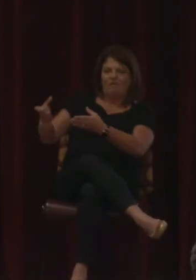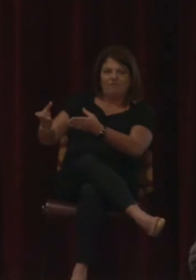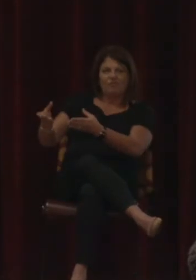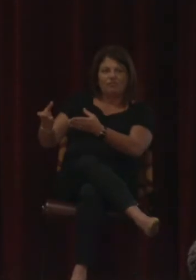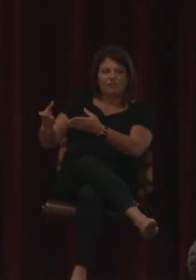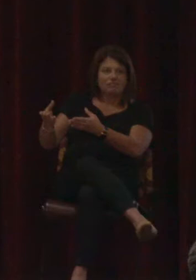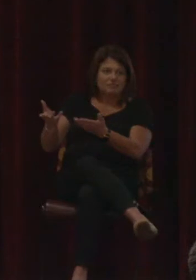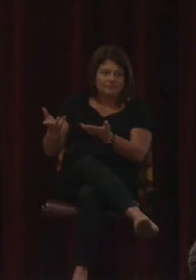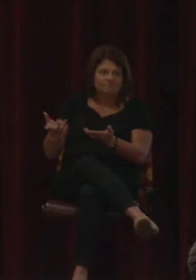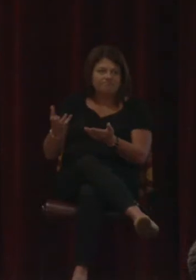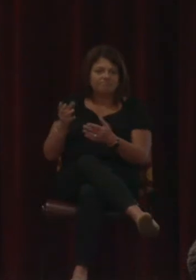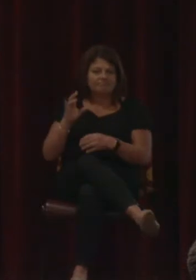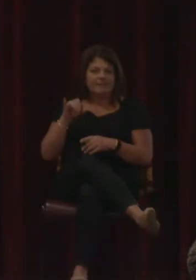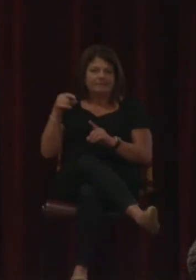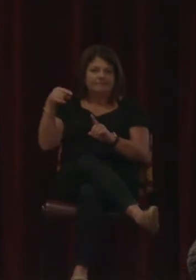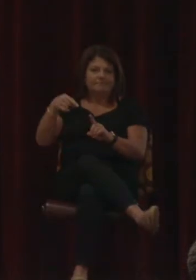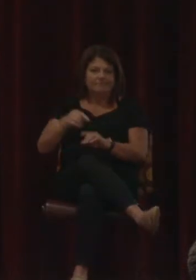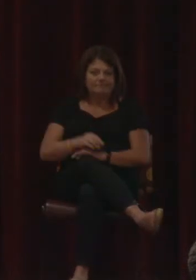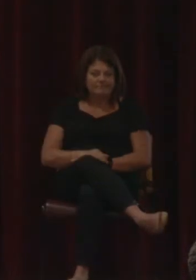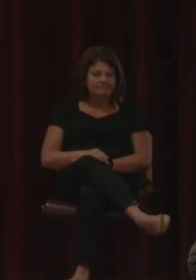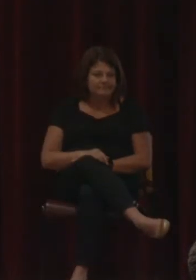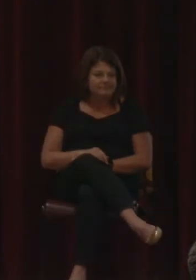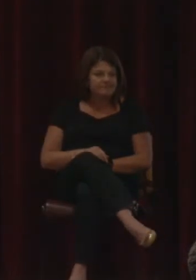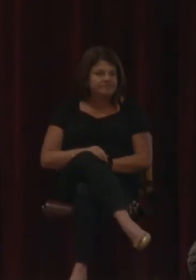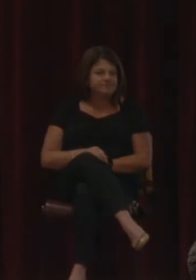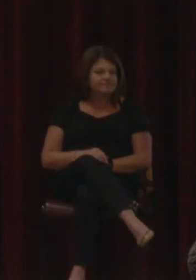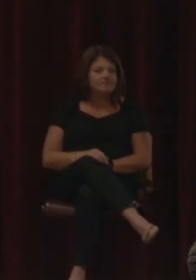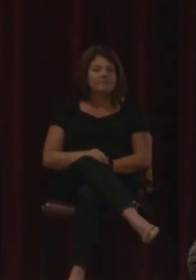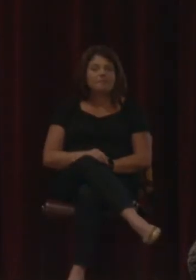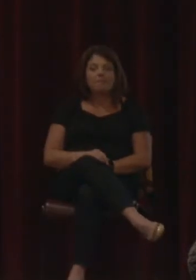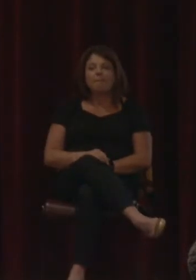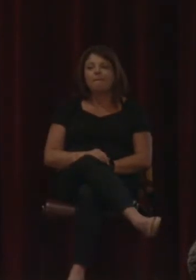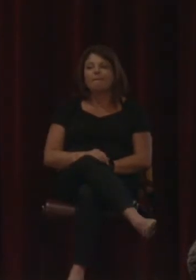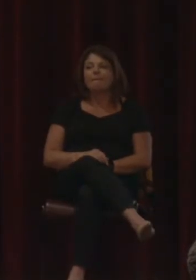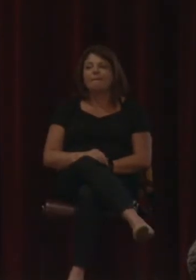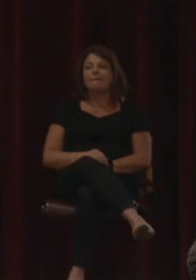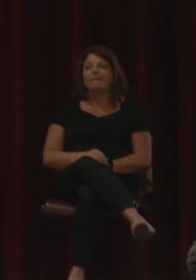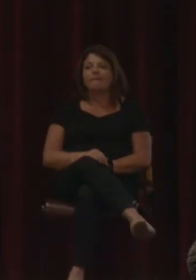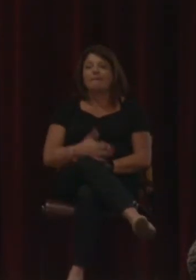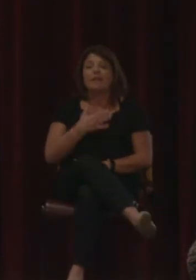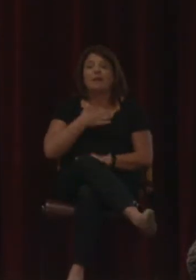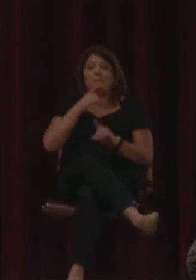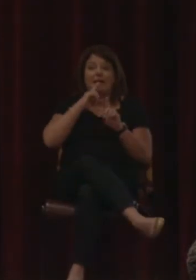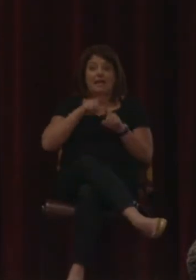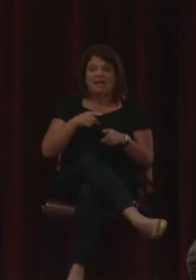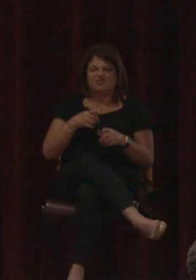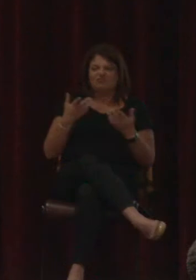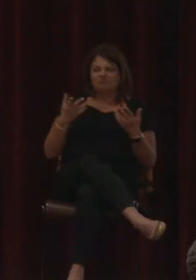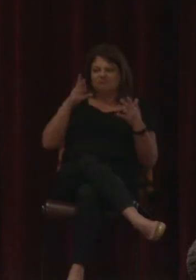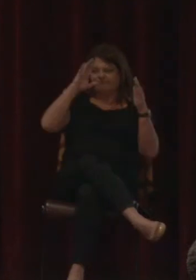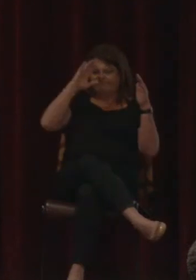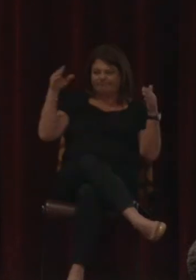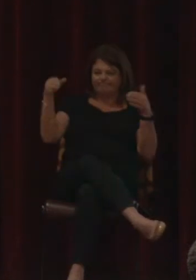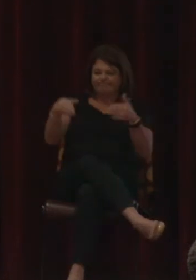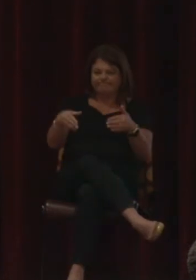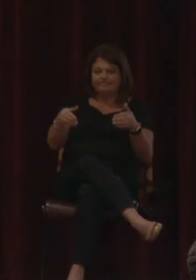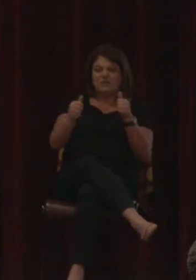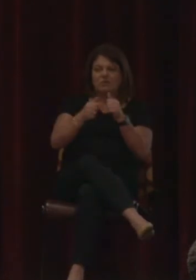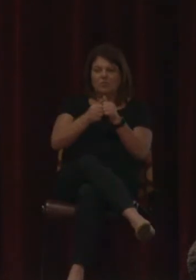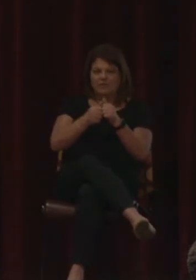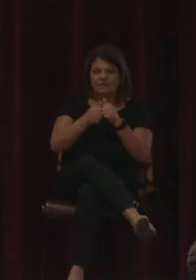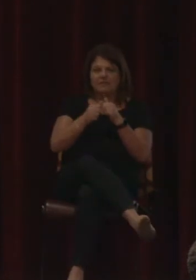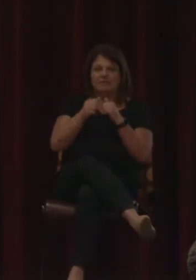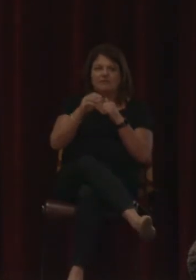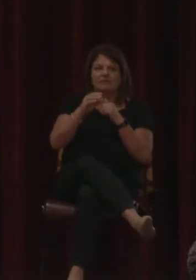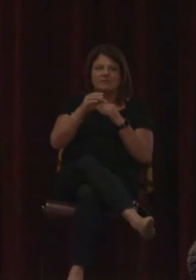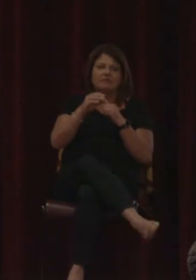institutions. Excellent. I have the microphone. My answer would be more focused on the financial